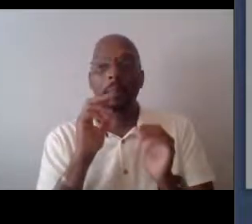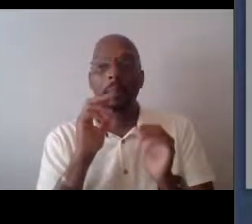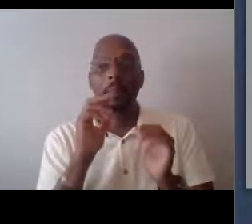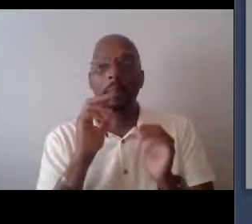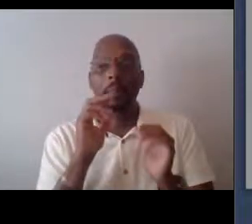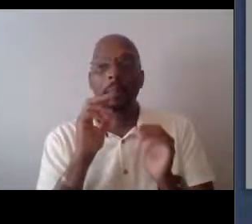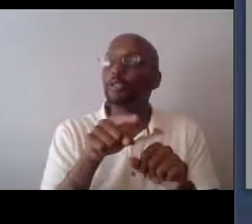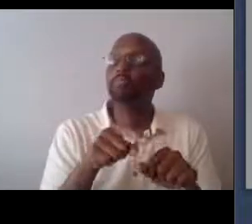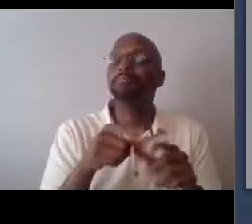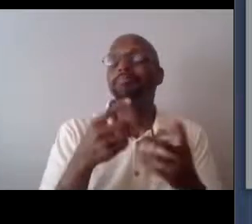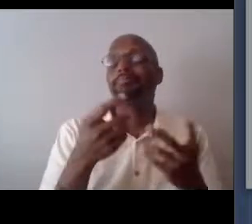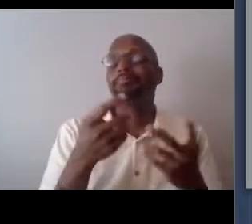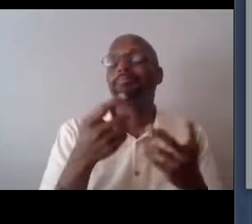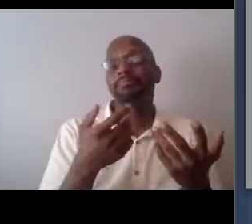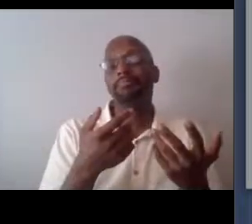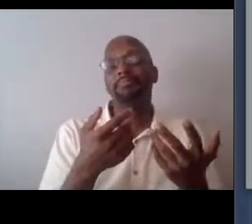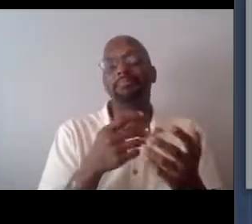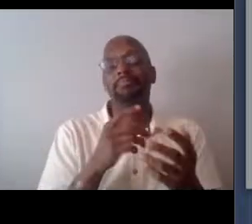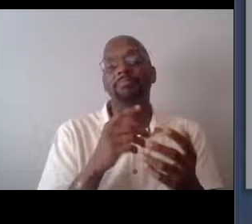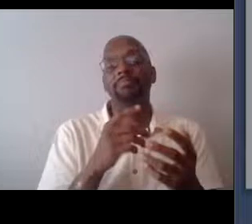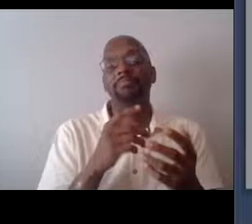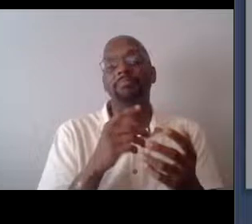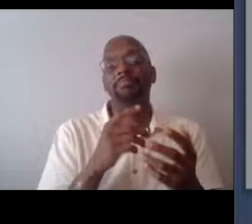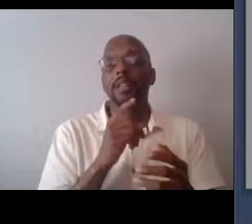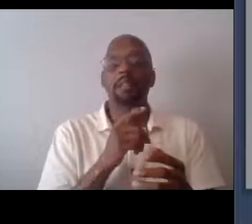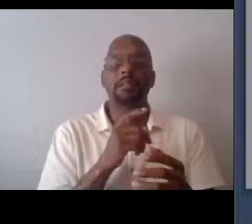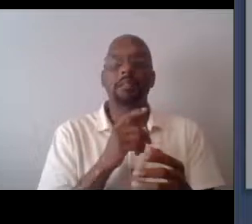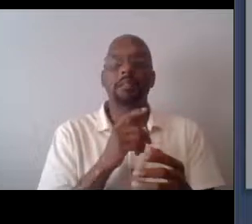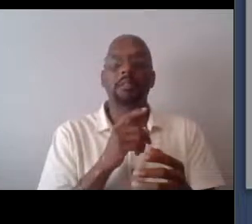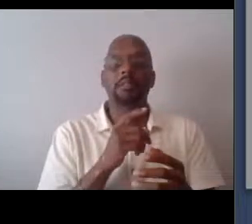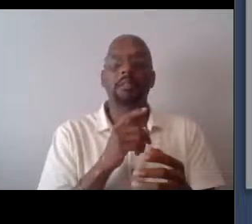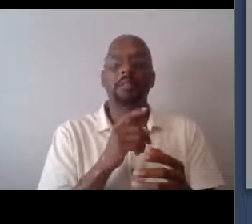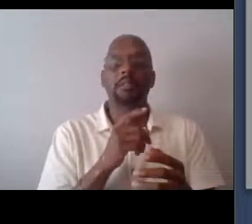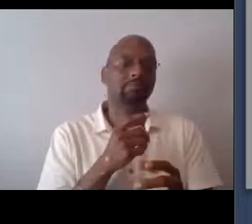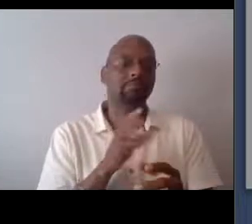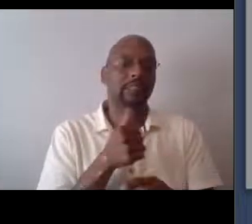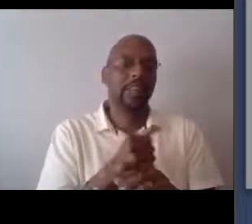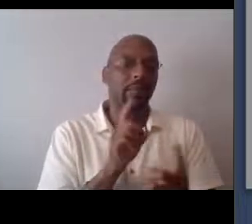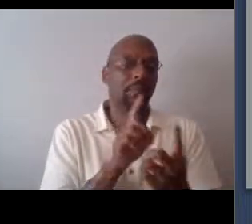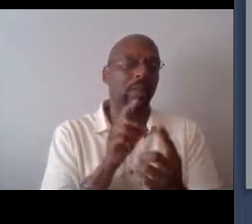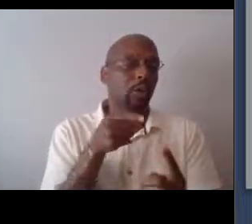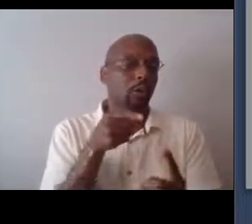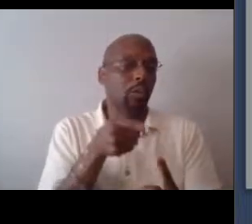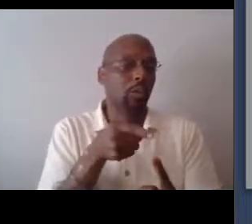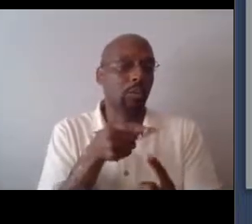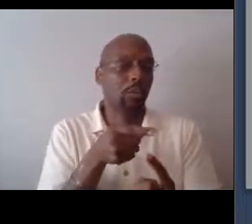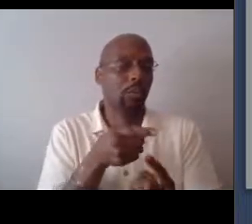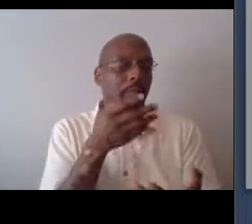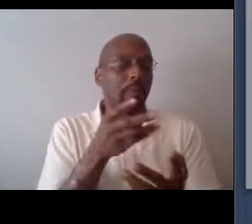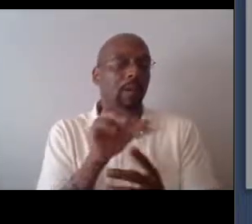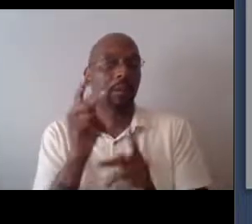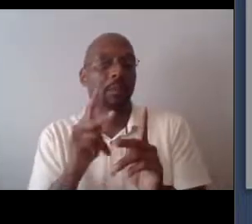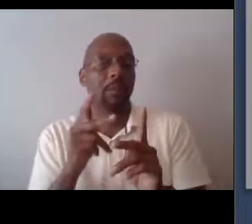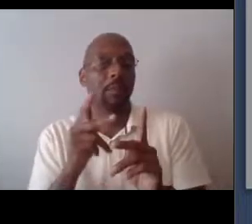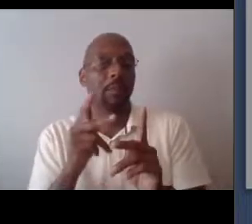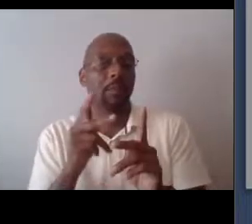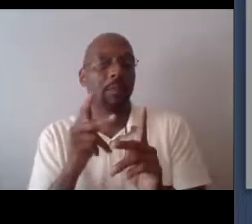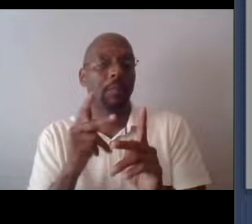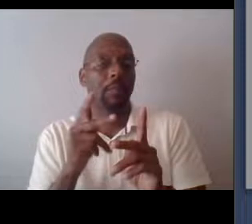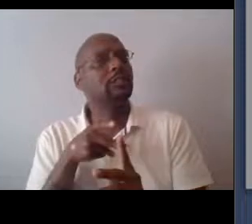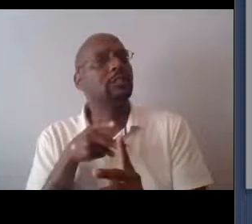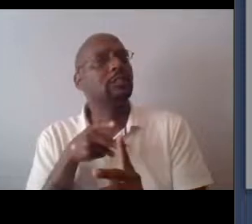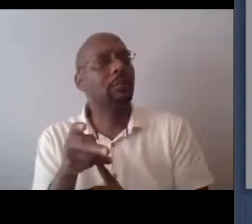ex officio members that may have some kind of practitioners who may have some expertise, but what about some community, other